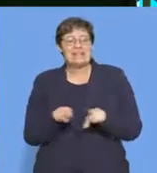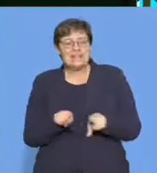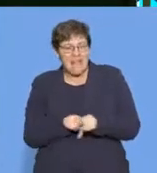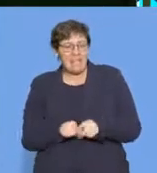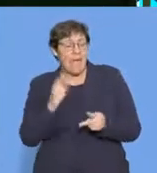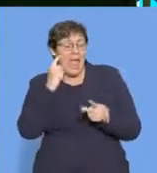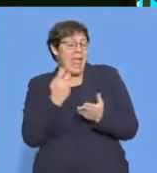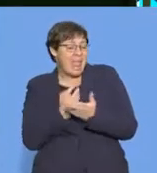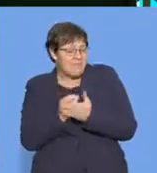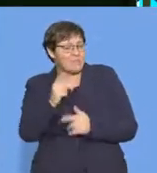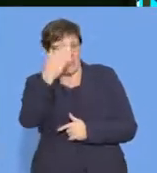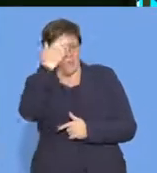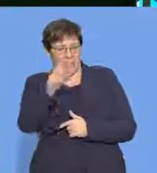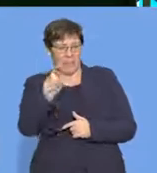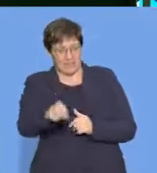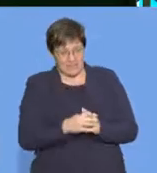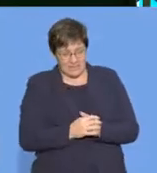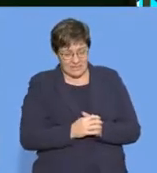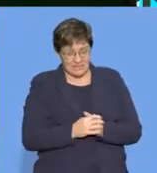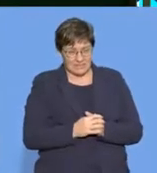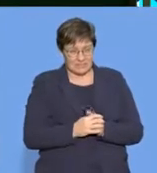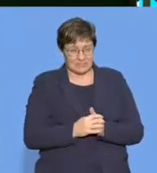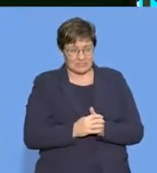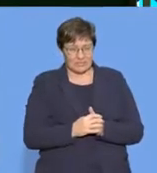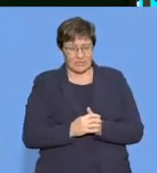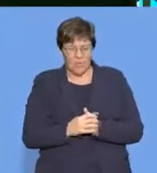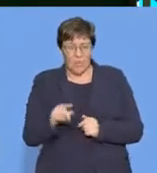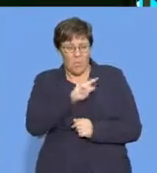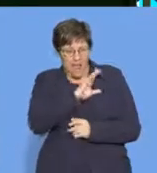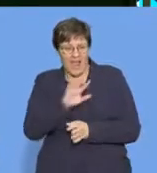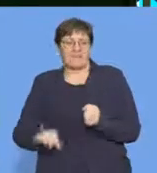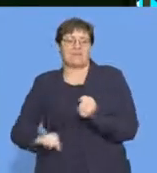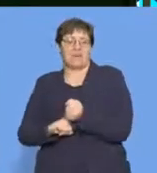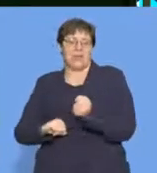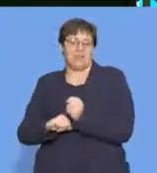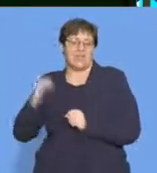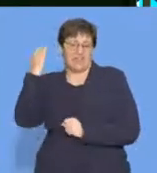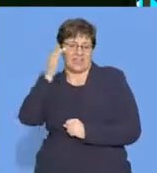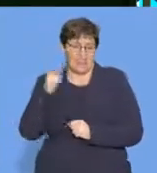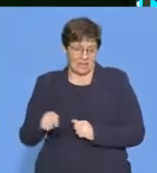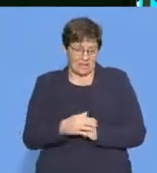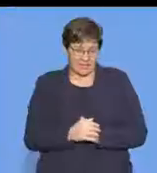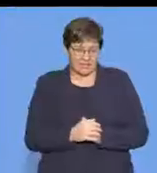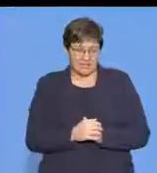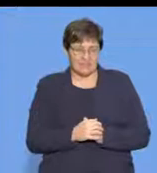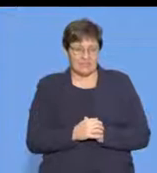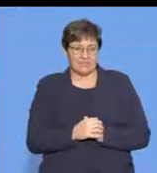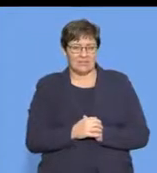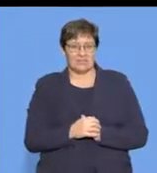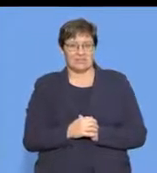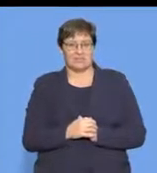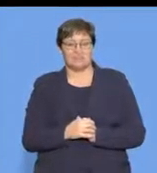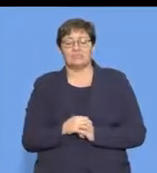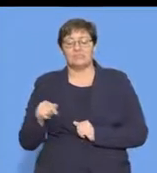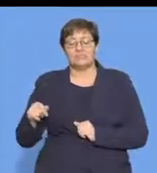evidence that we have that supports this hypothesis. All right. So basically this